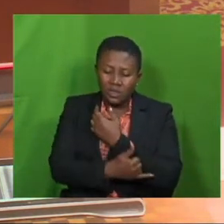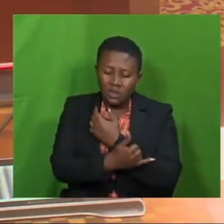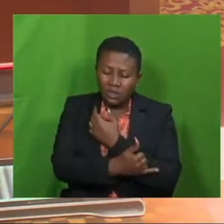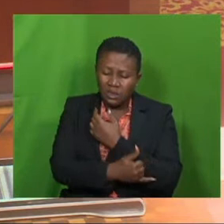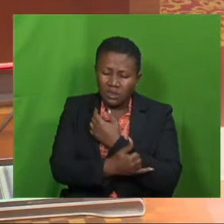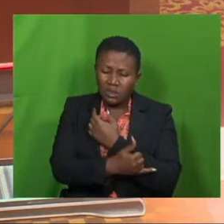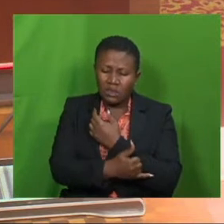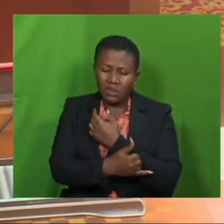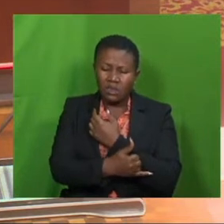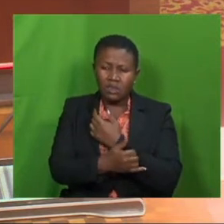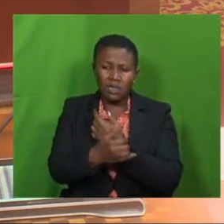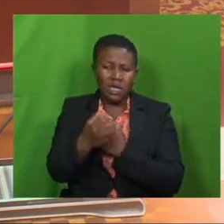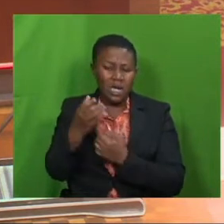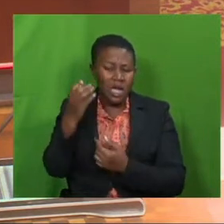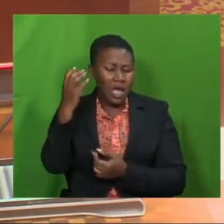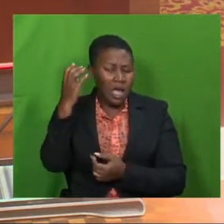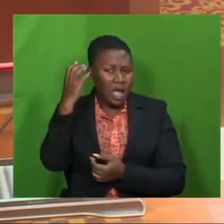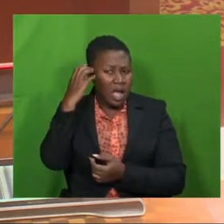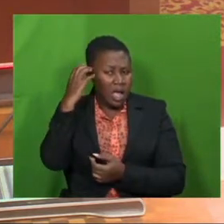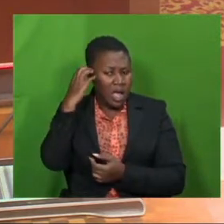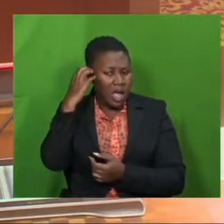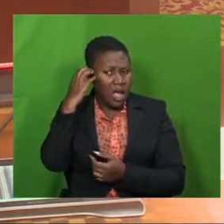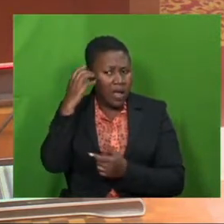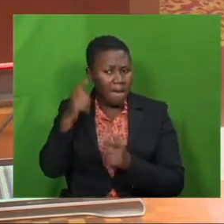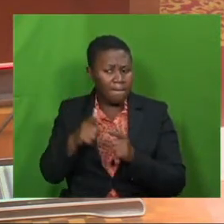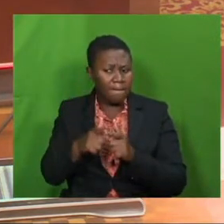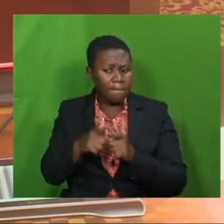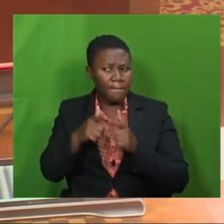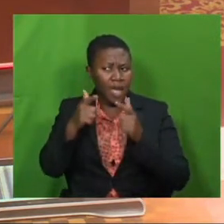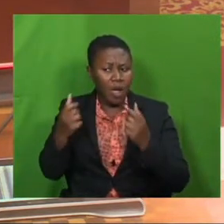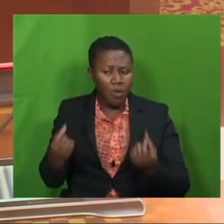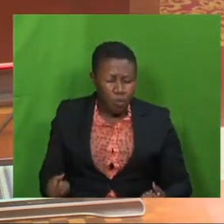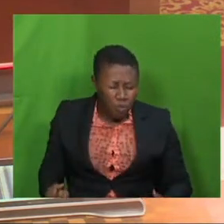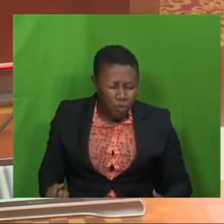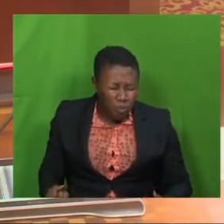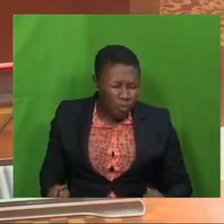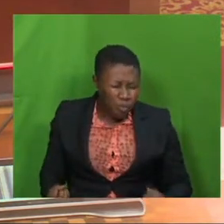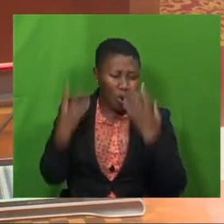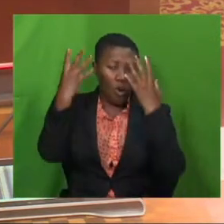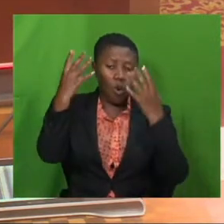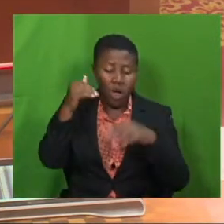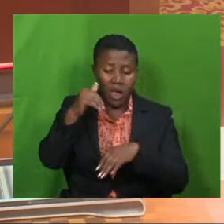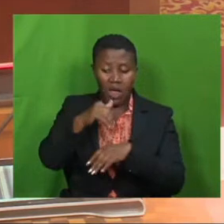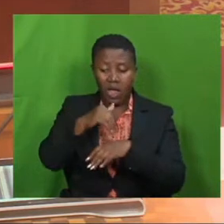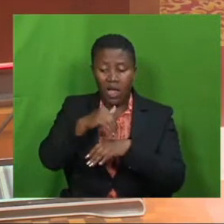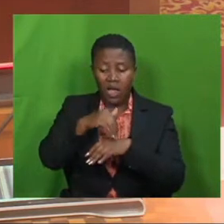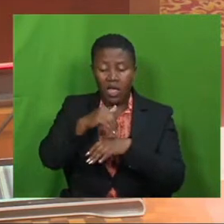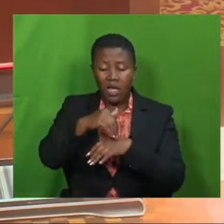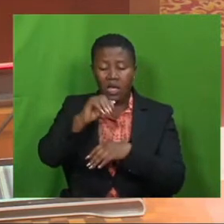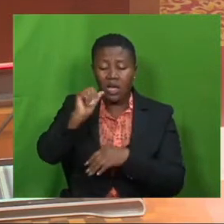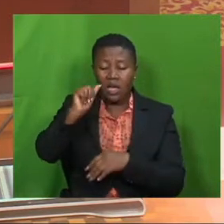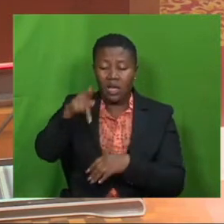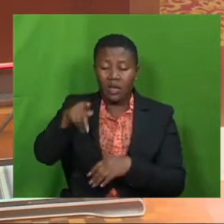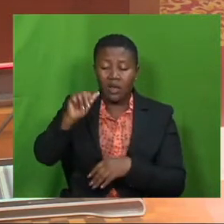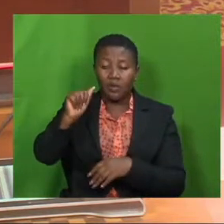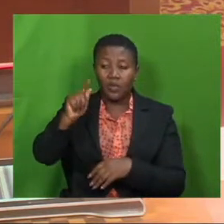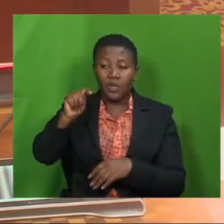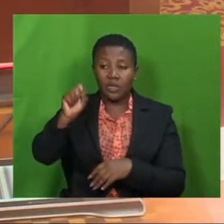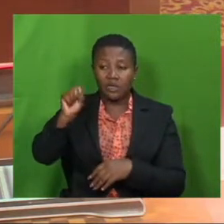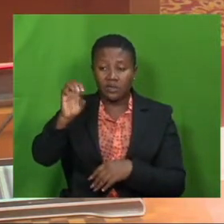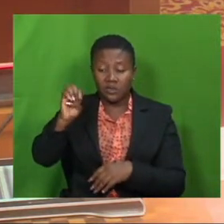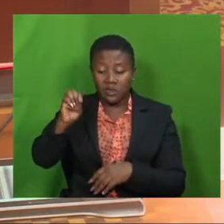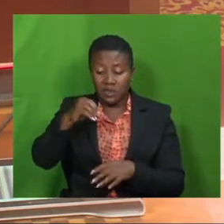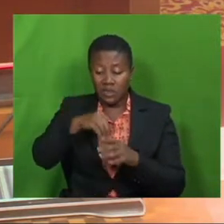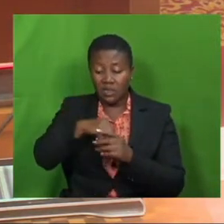explosion at Apiachi, a mining community near Bogoso in the Presidio Uni Valley district of the